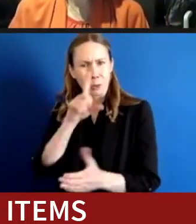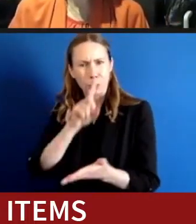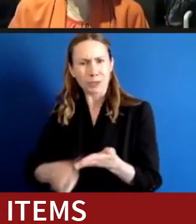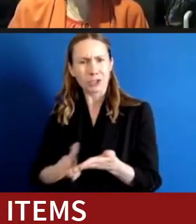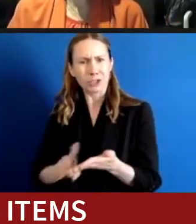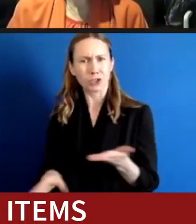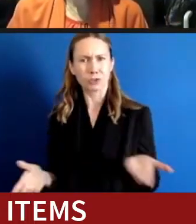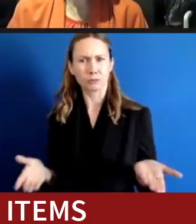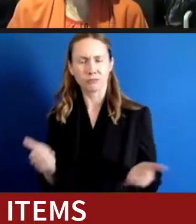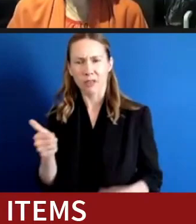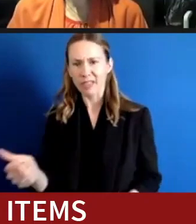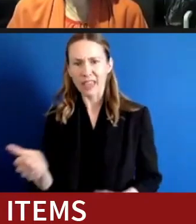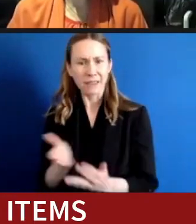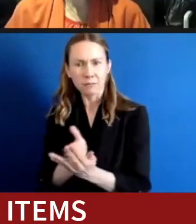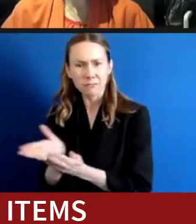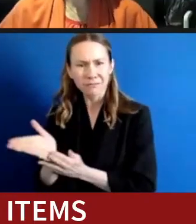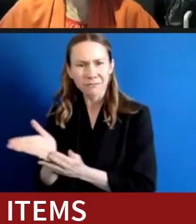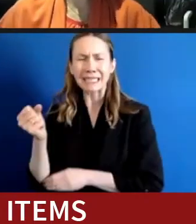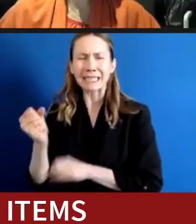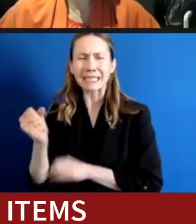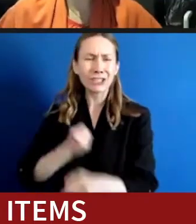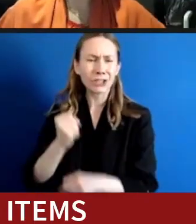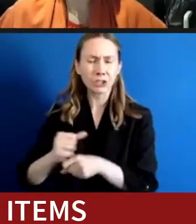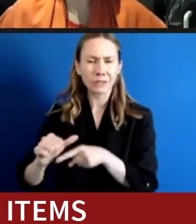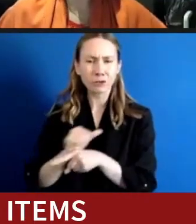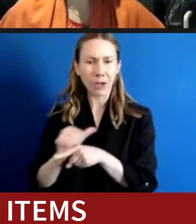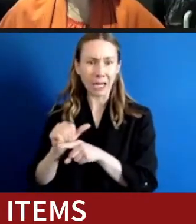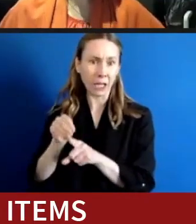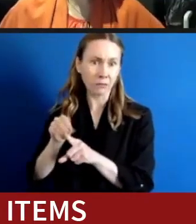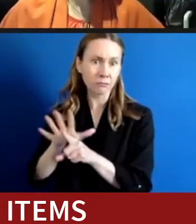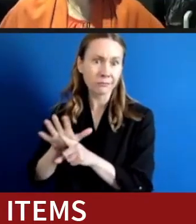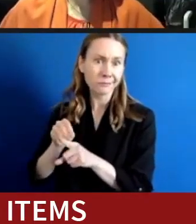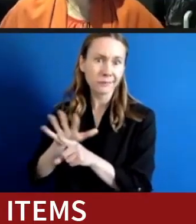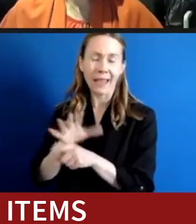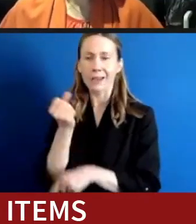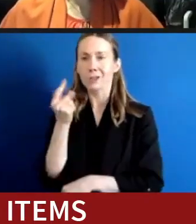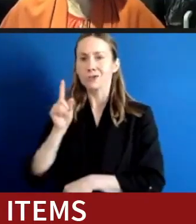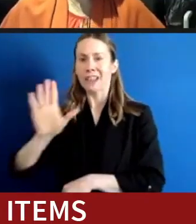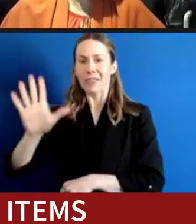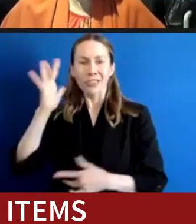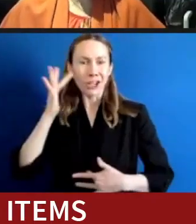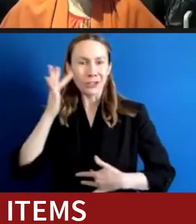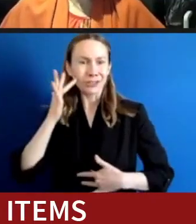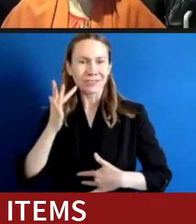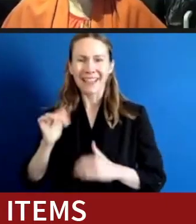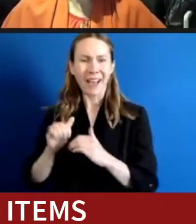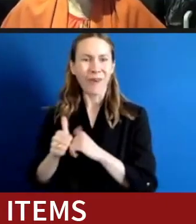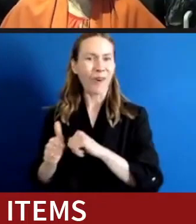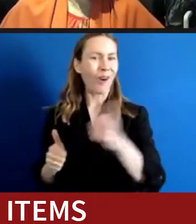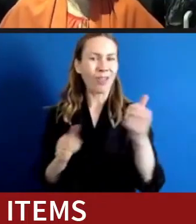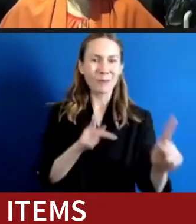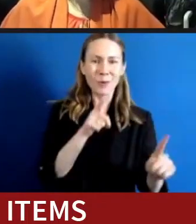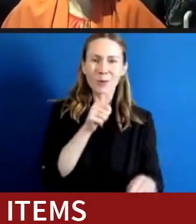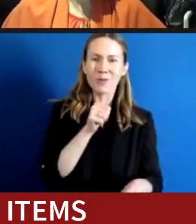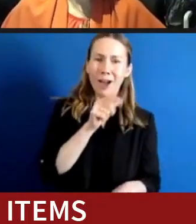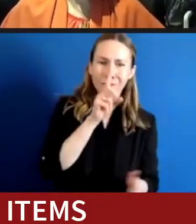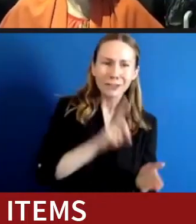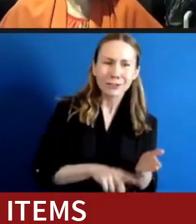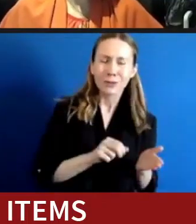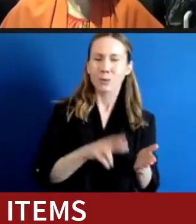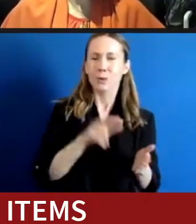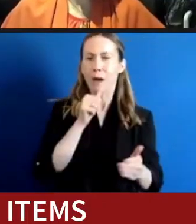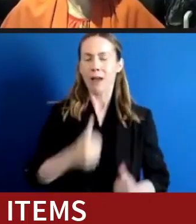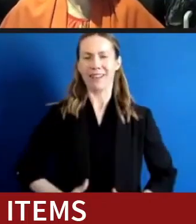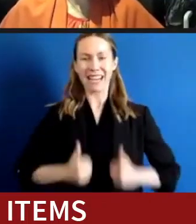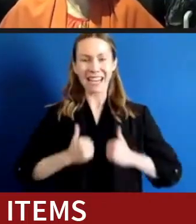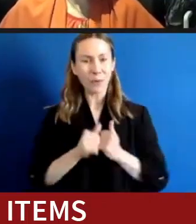person has gone through extensive years of training and also understands their illness in a way that other people who are not doing that research or do not live with that